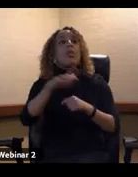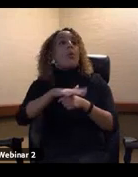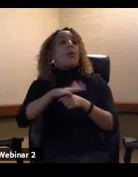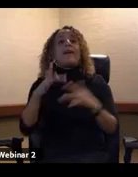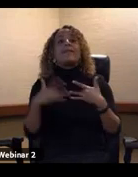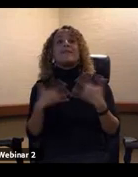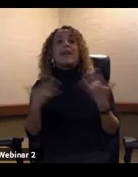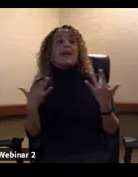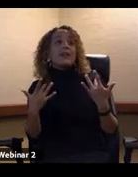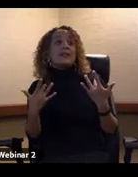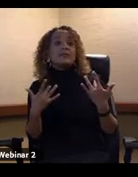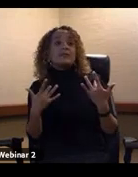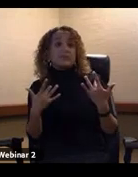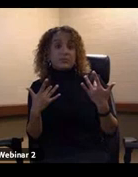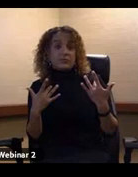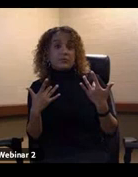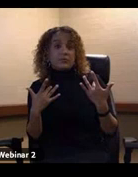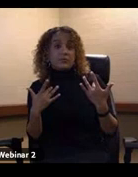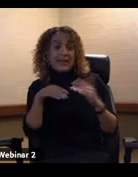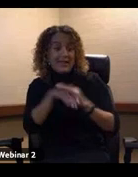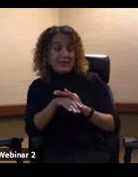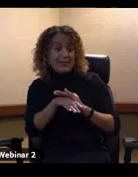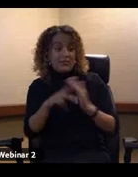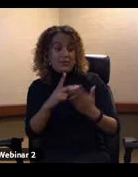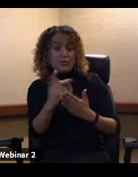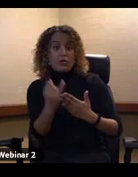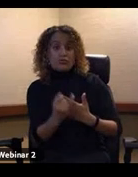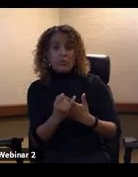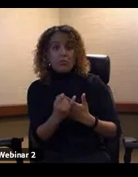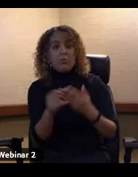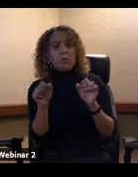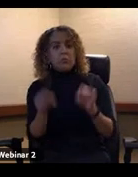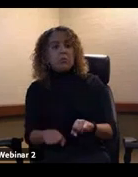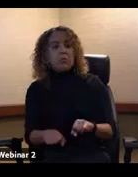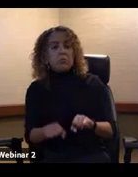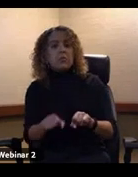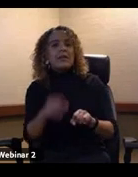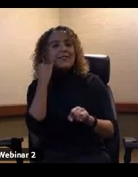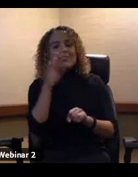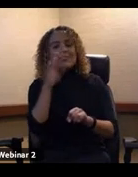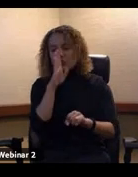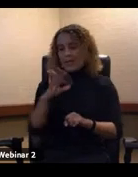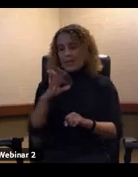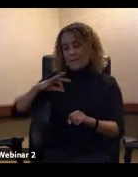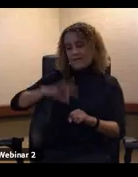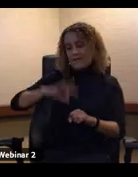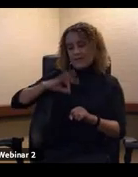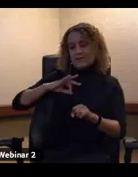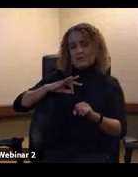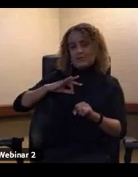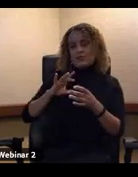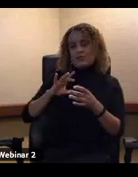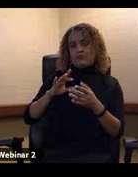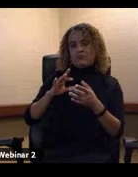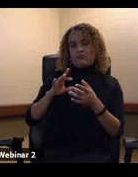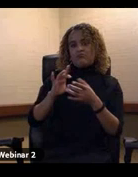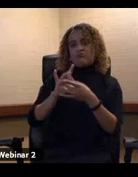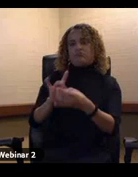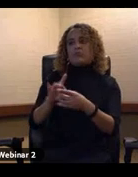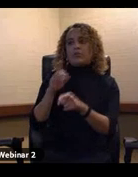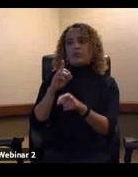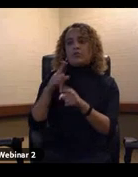event relates to the targeted service area in the project, that could be allowable if it's something that directly benefits the targeted community.